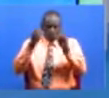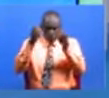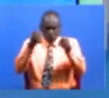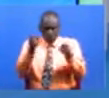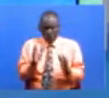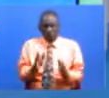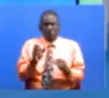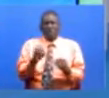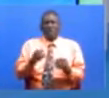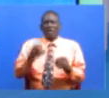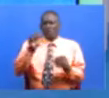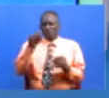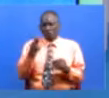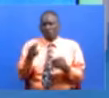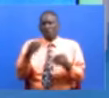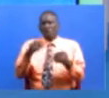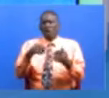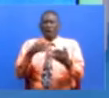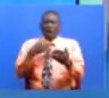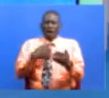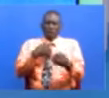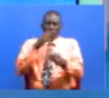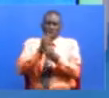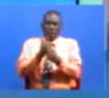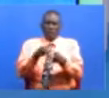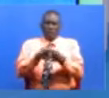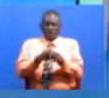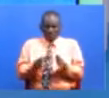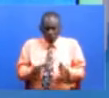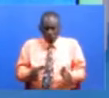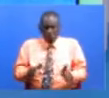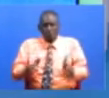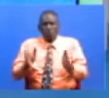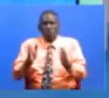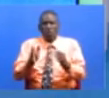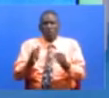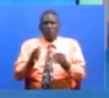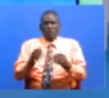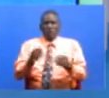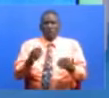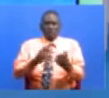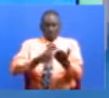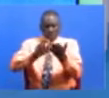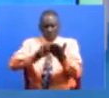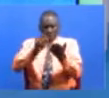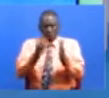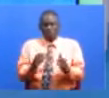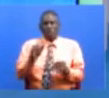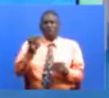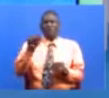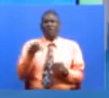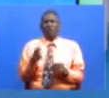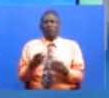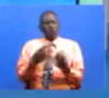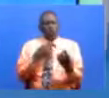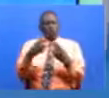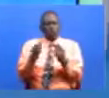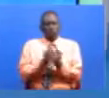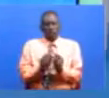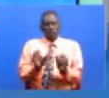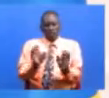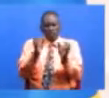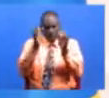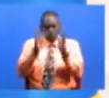on infrastructure before. He spoke to my colleague James Smart earlier today at State House in Kigali,